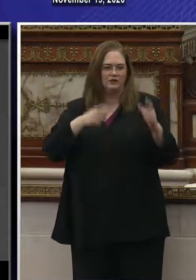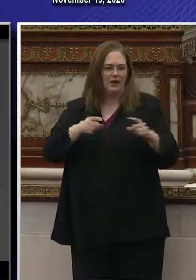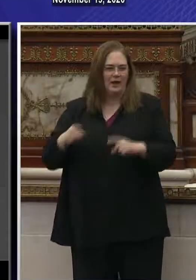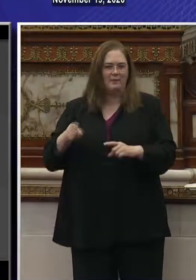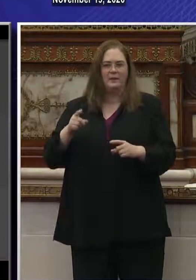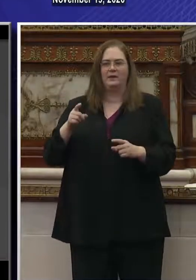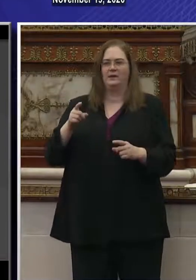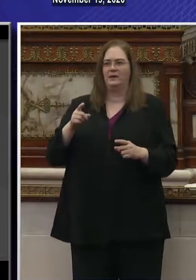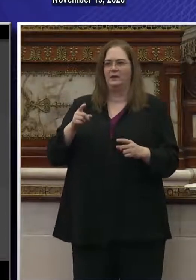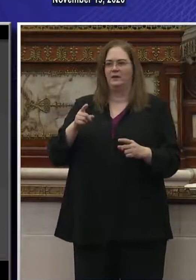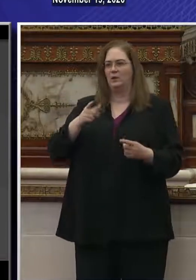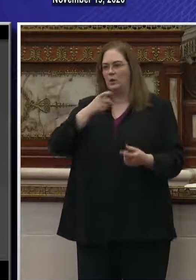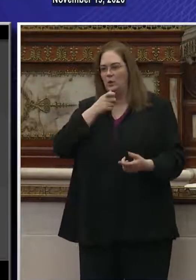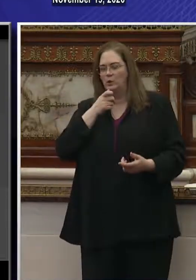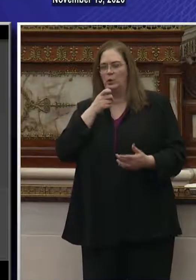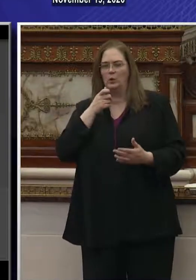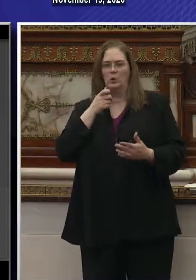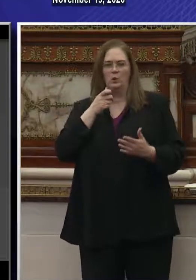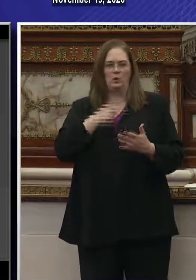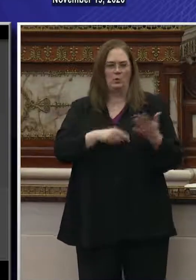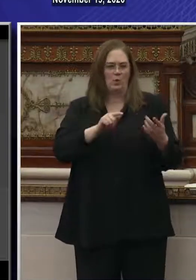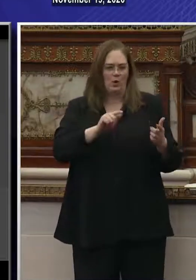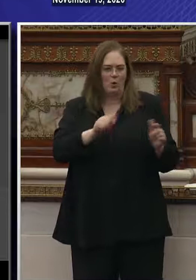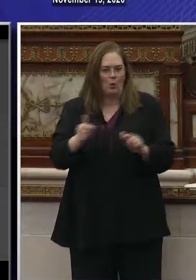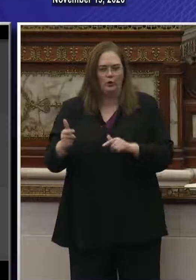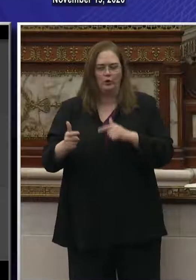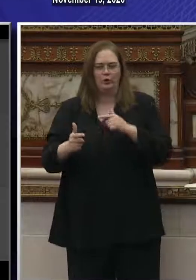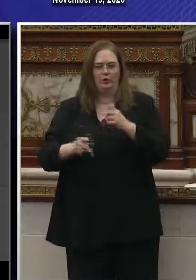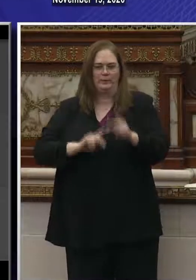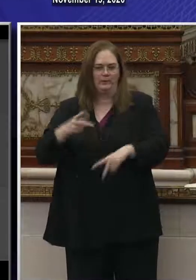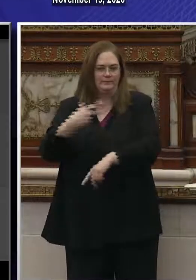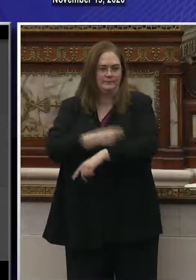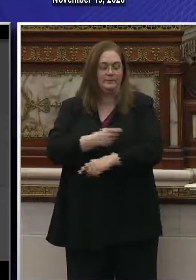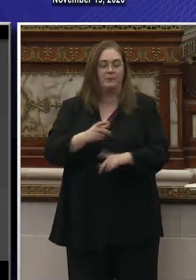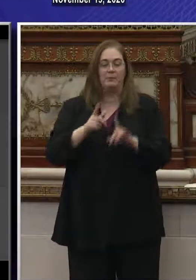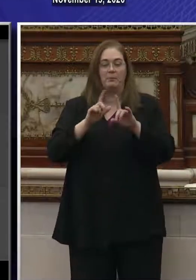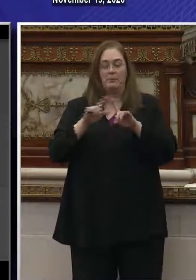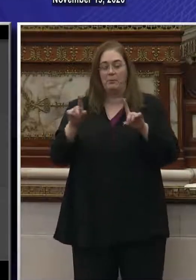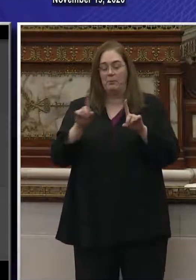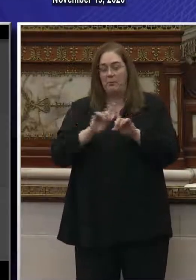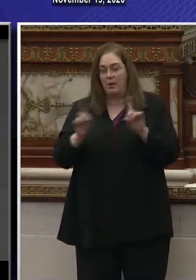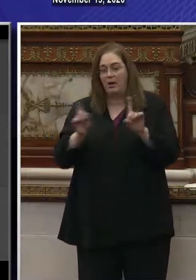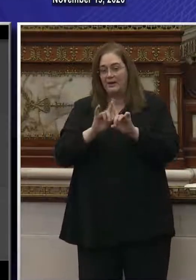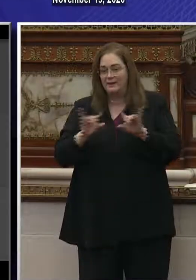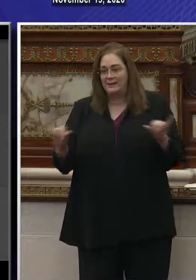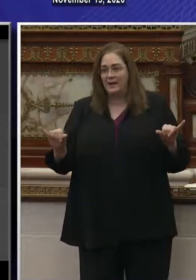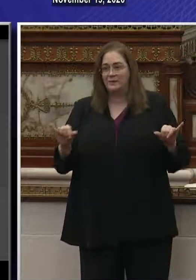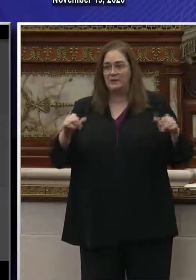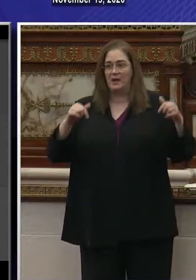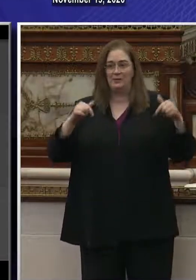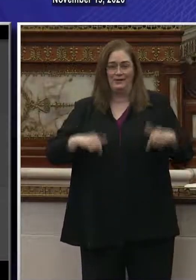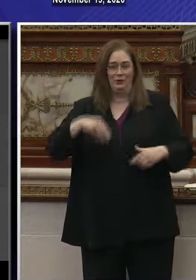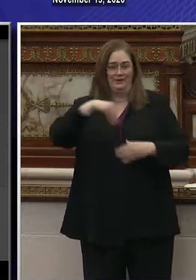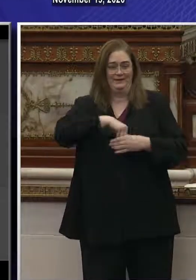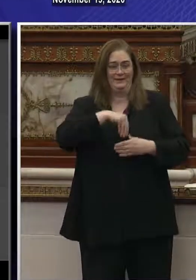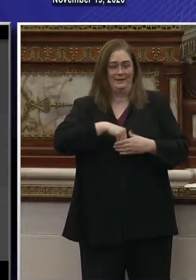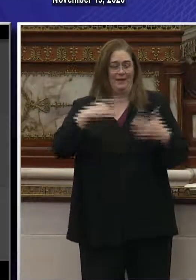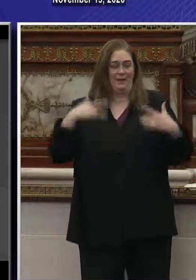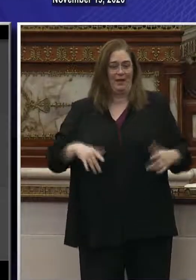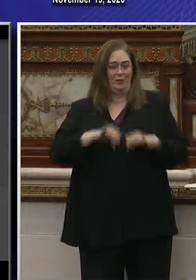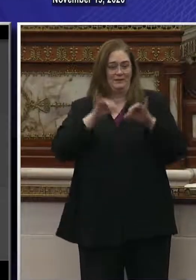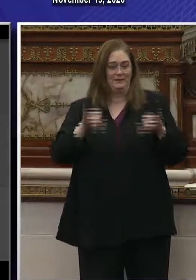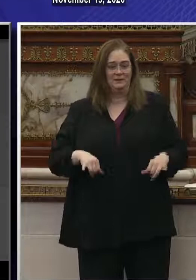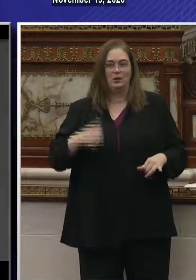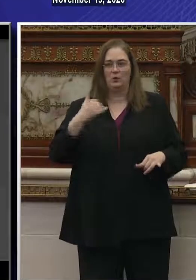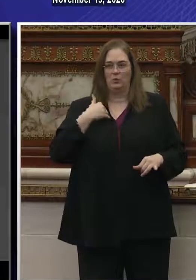happening in the who and in what sequence. At the same time, here inside of the health system, we have